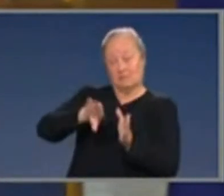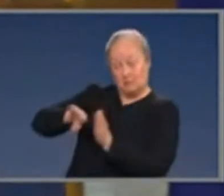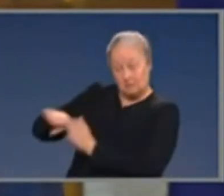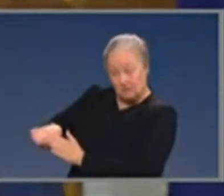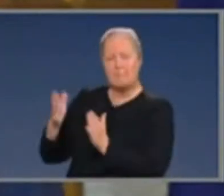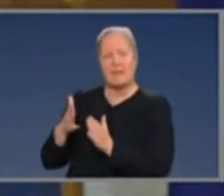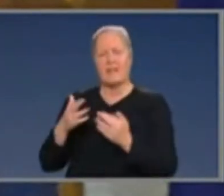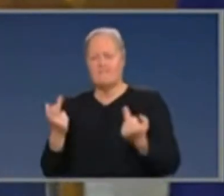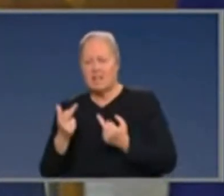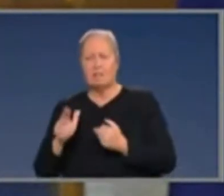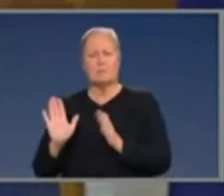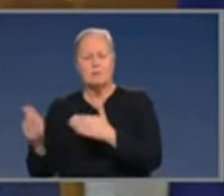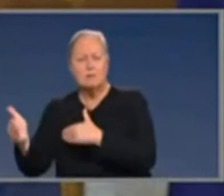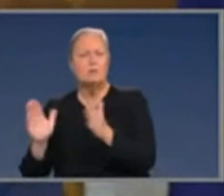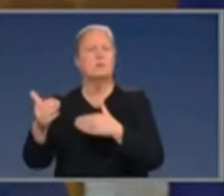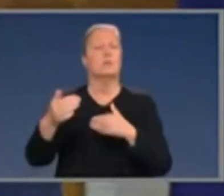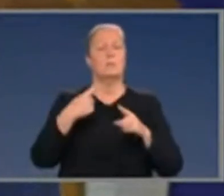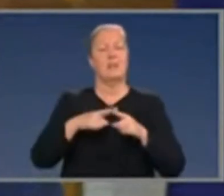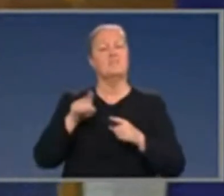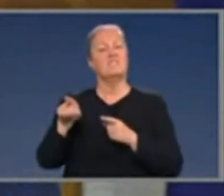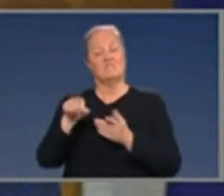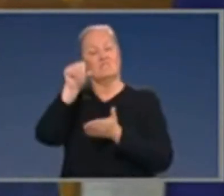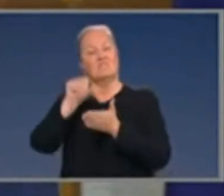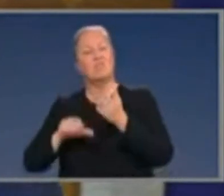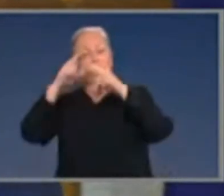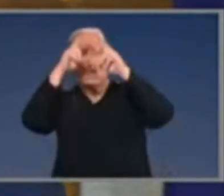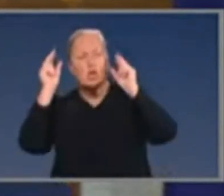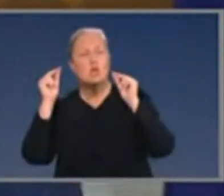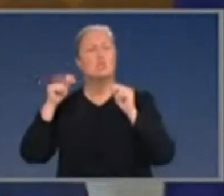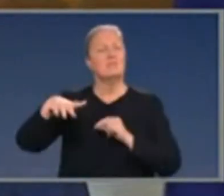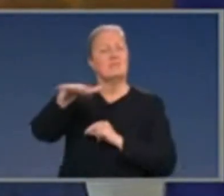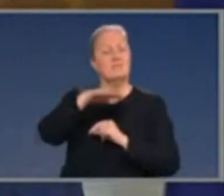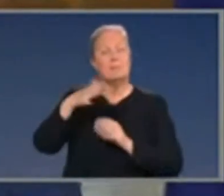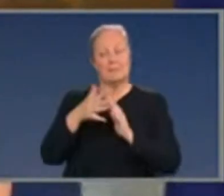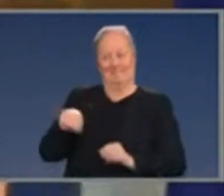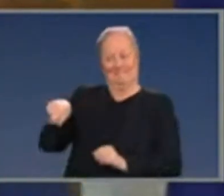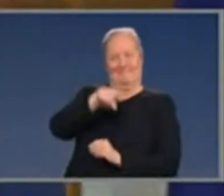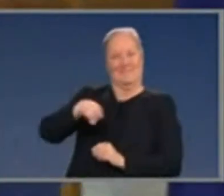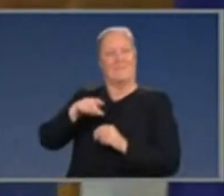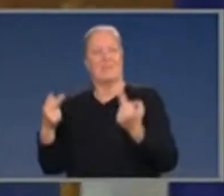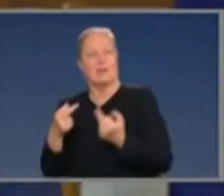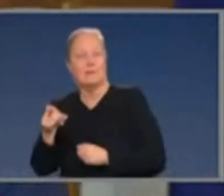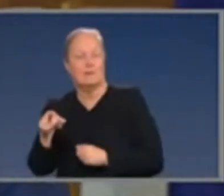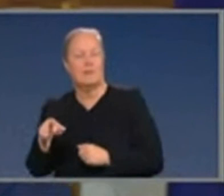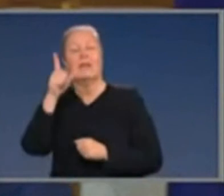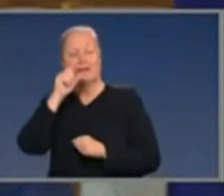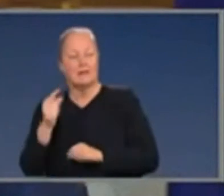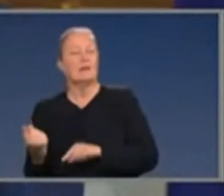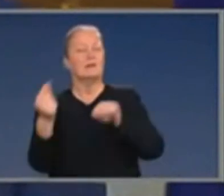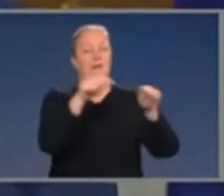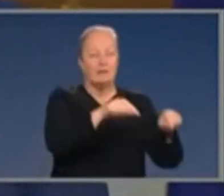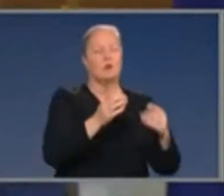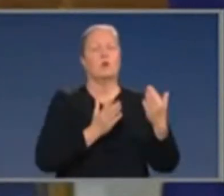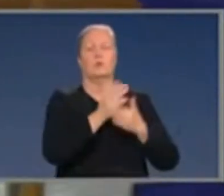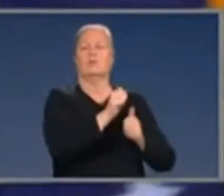some experienced theatre nurses, so that we've got a larger pool of people who can go out and just repeat the training that people have